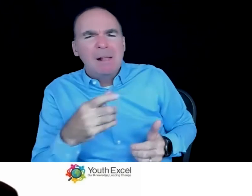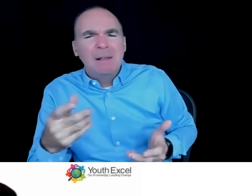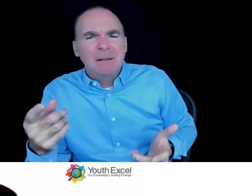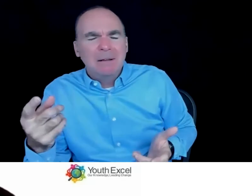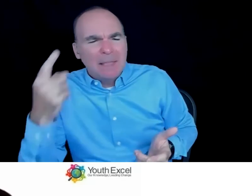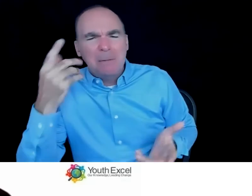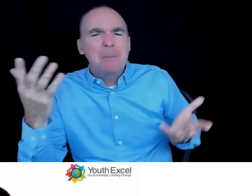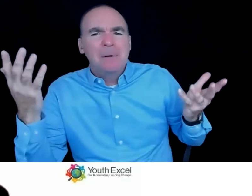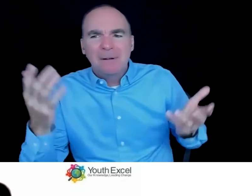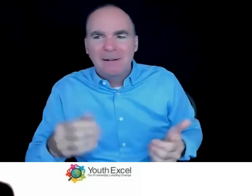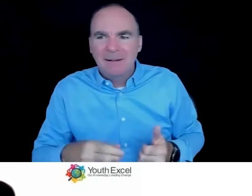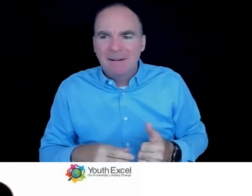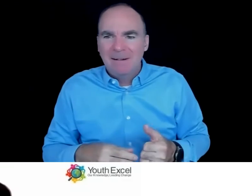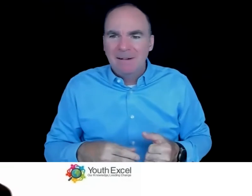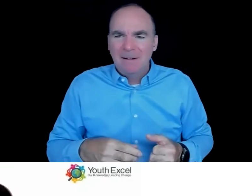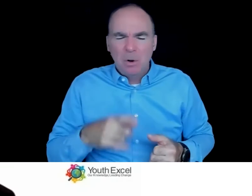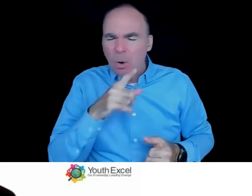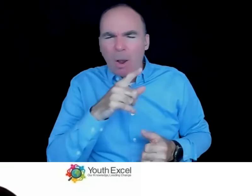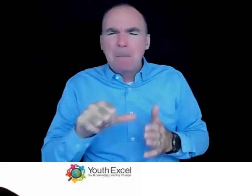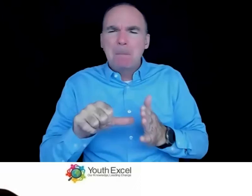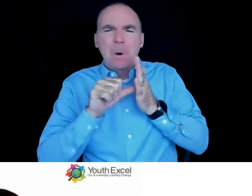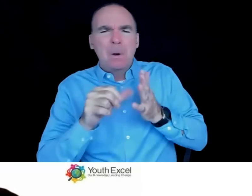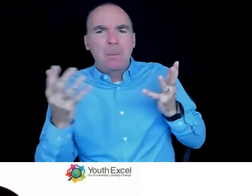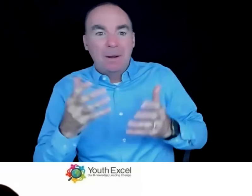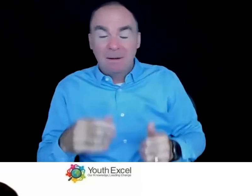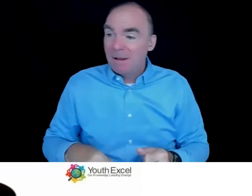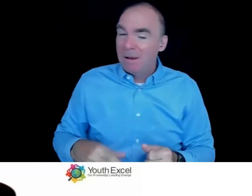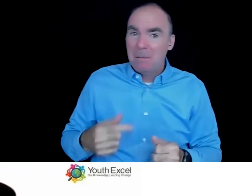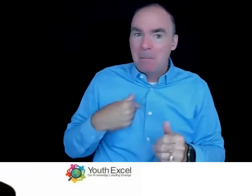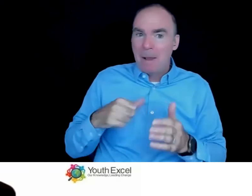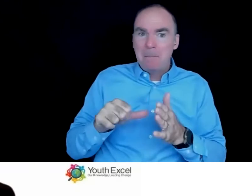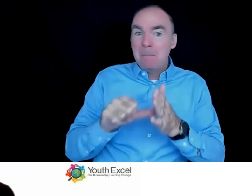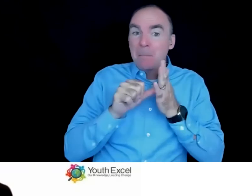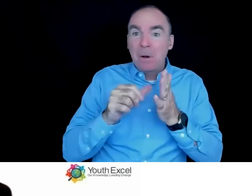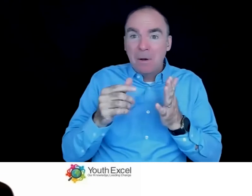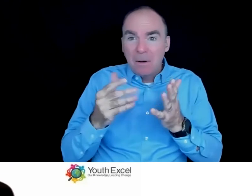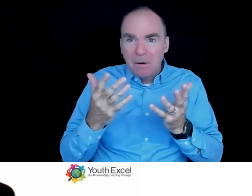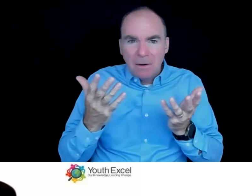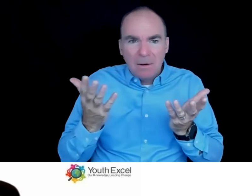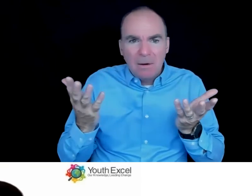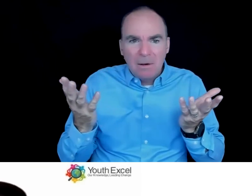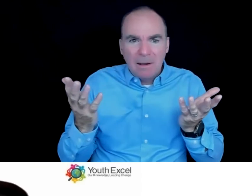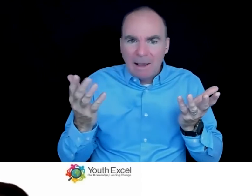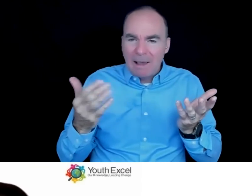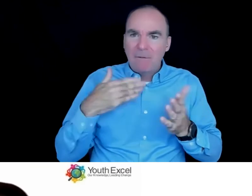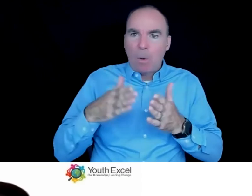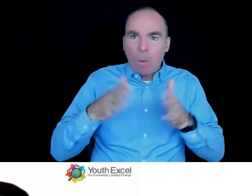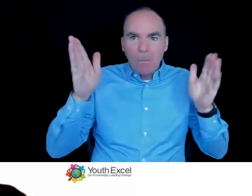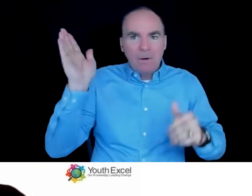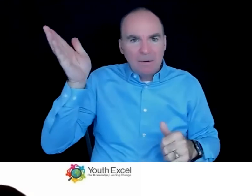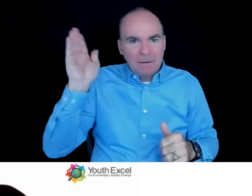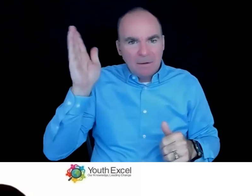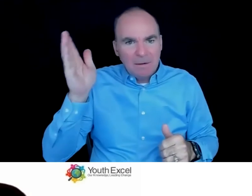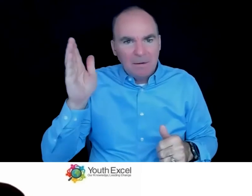wow. A lot stood out for me. Maybe I'll start by talking about the first session we had. We had opening remarks that was given